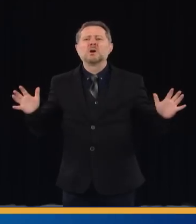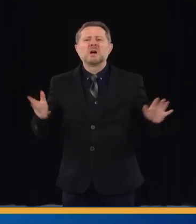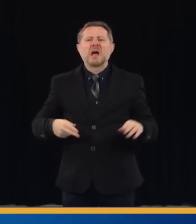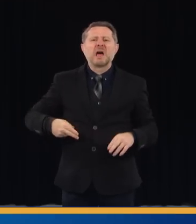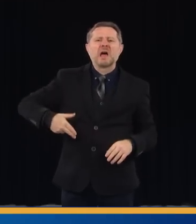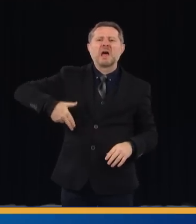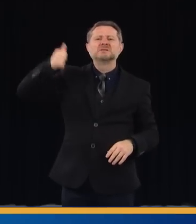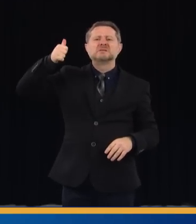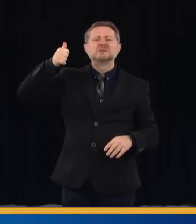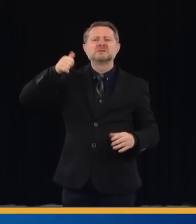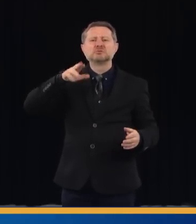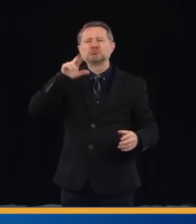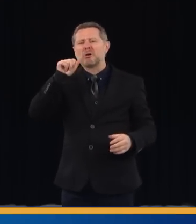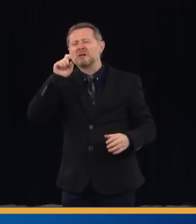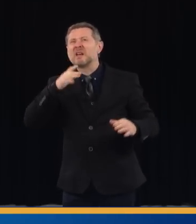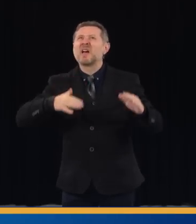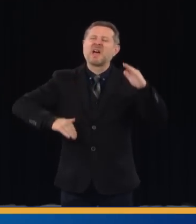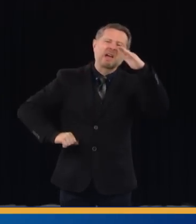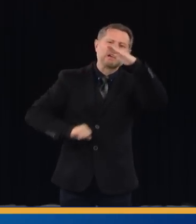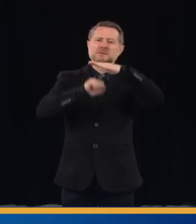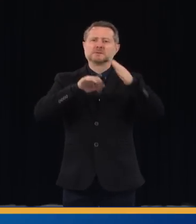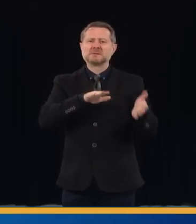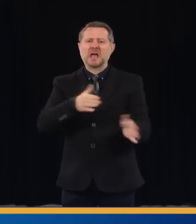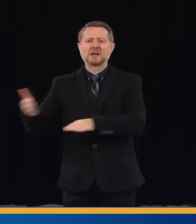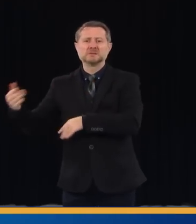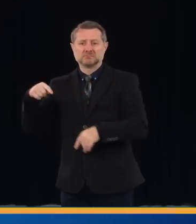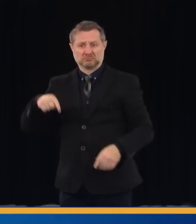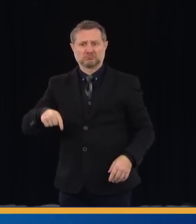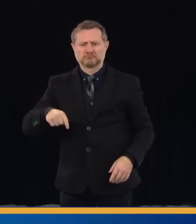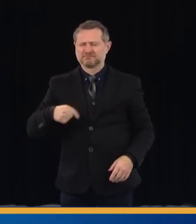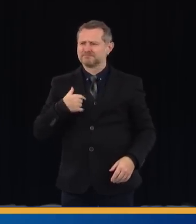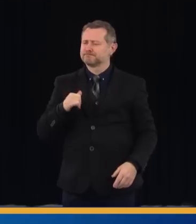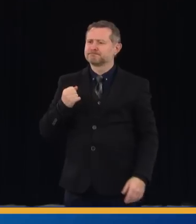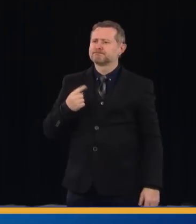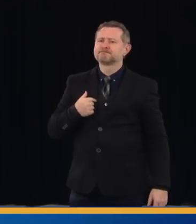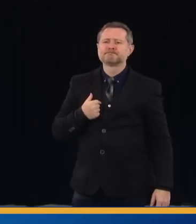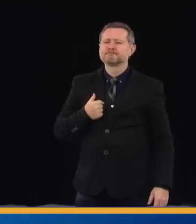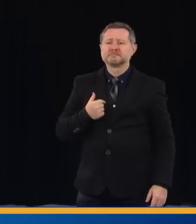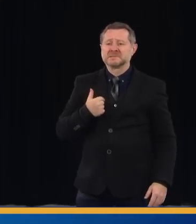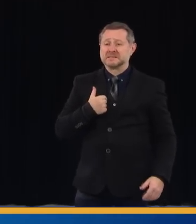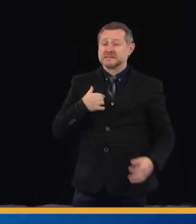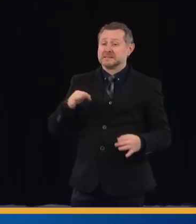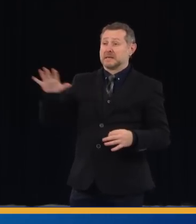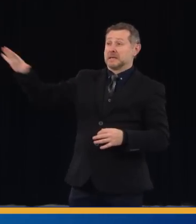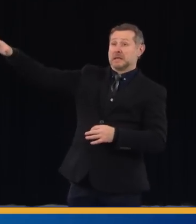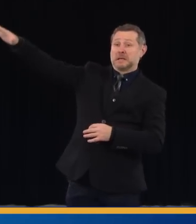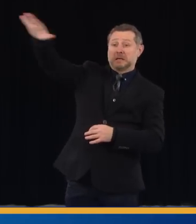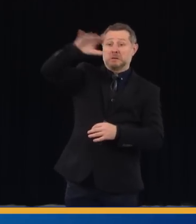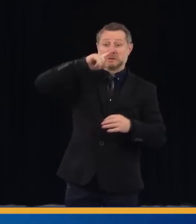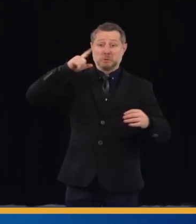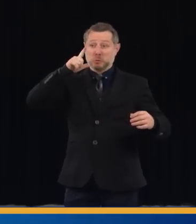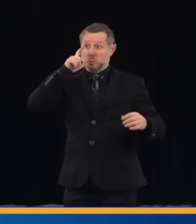that does say to the rest of the nation is, this is not just New York.